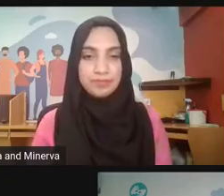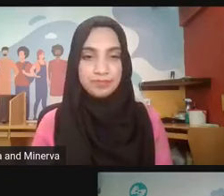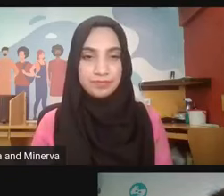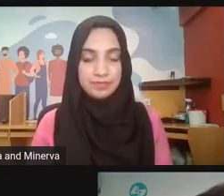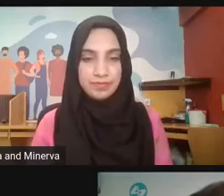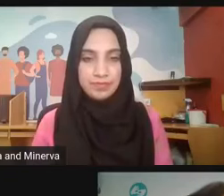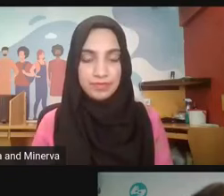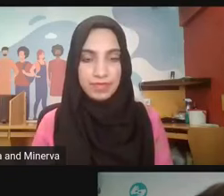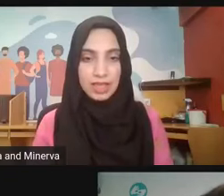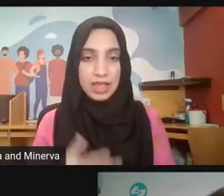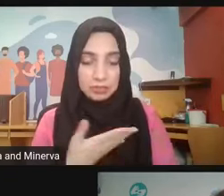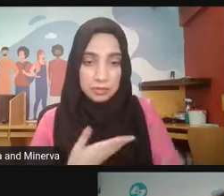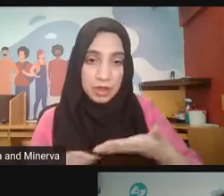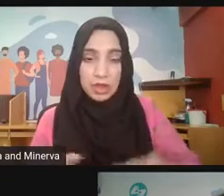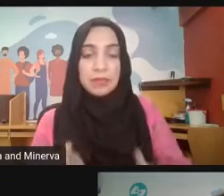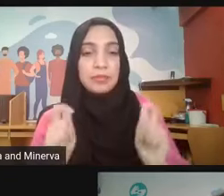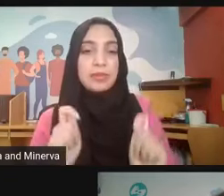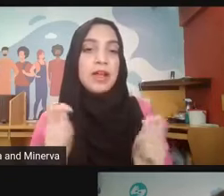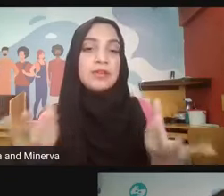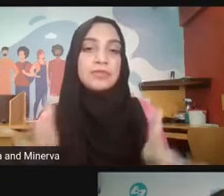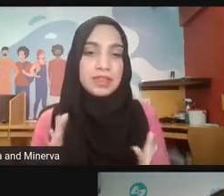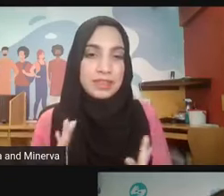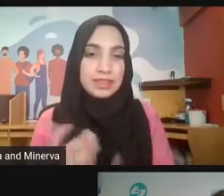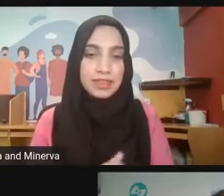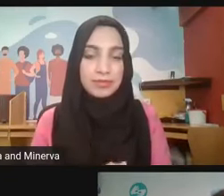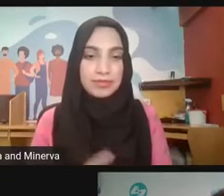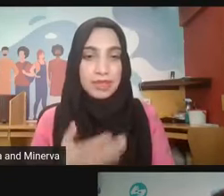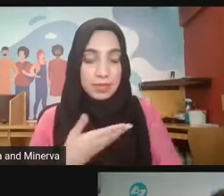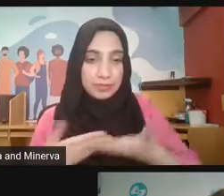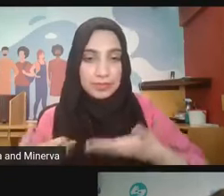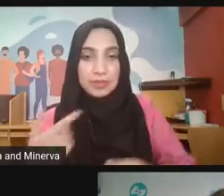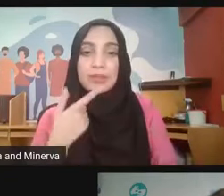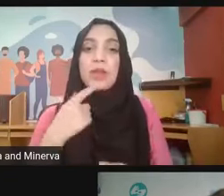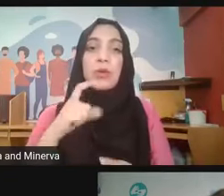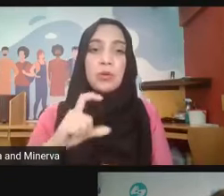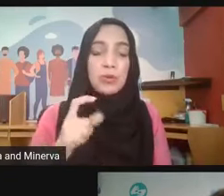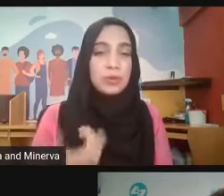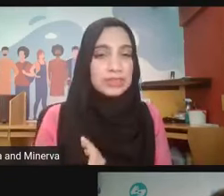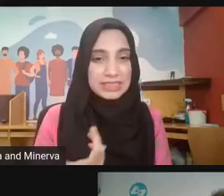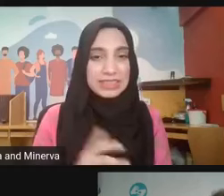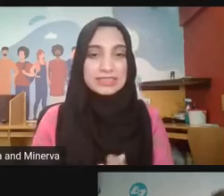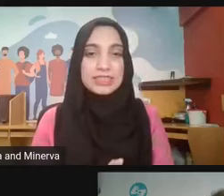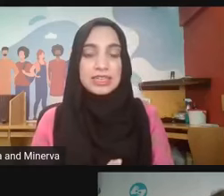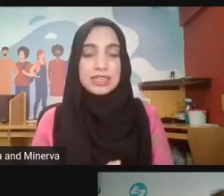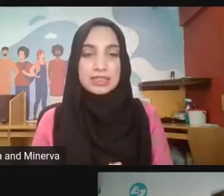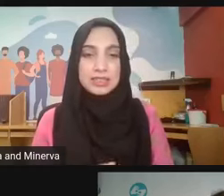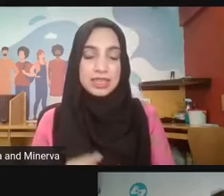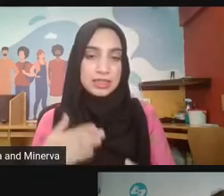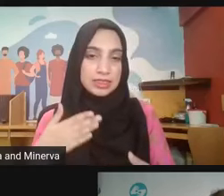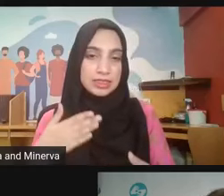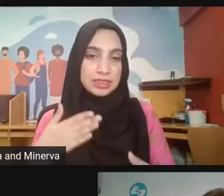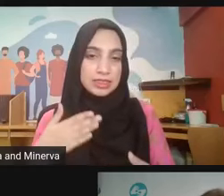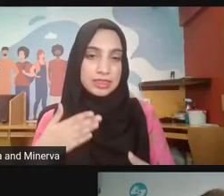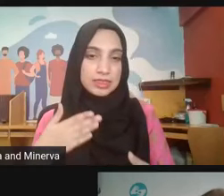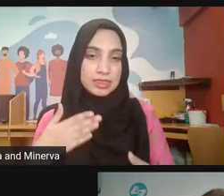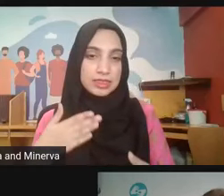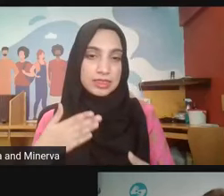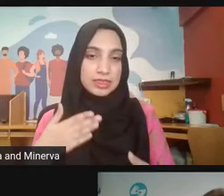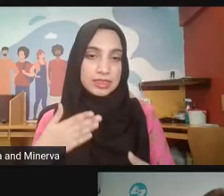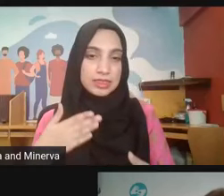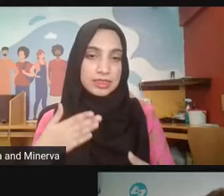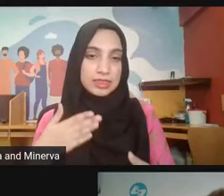What we used to do basically is take an oncologist or a breast surgeon to various colleges or